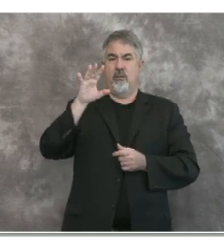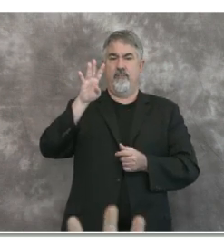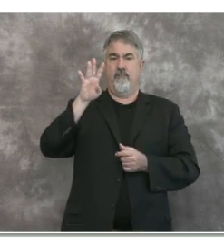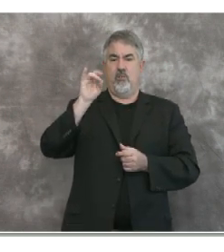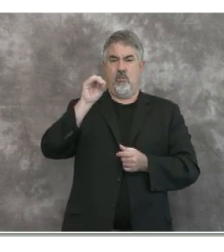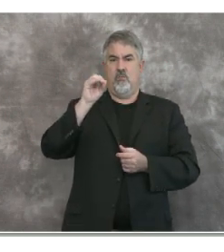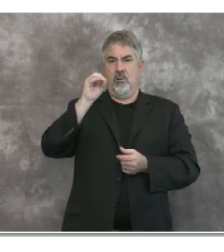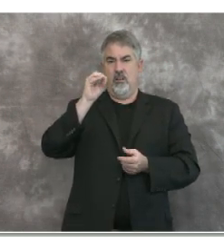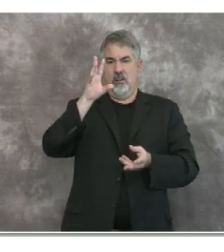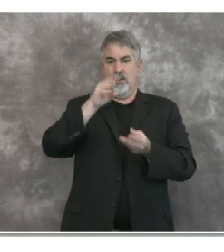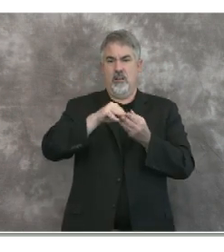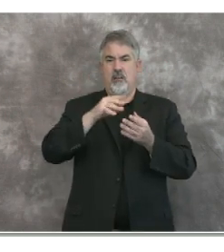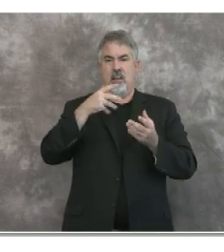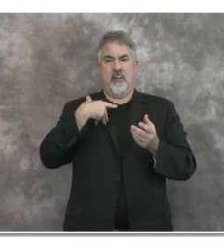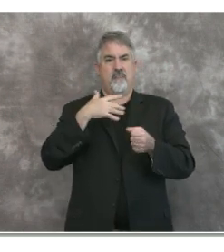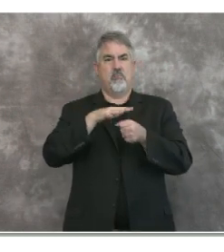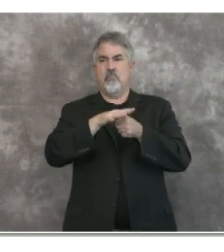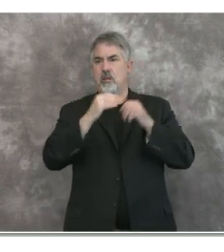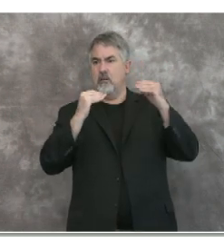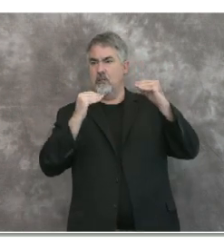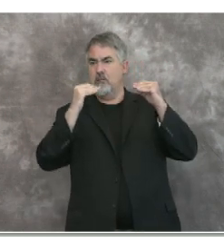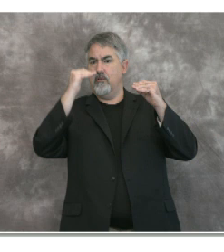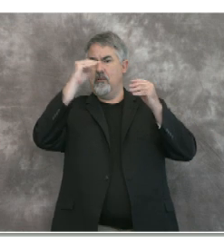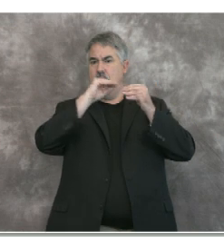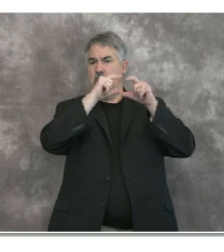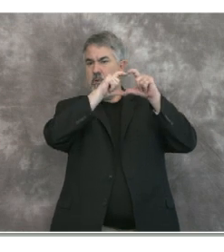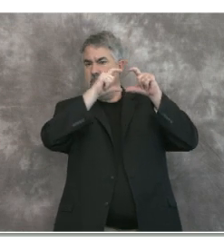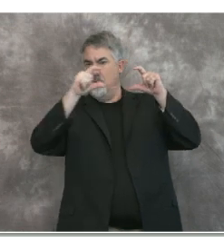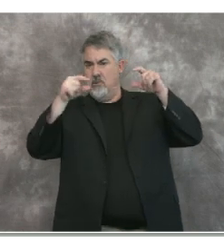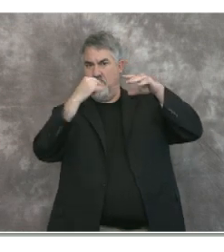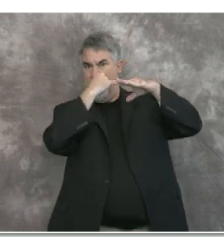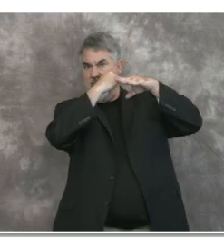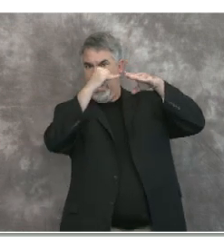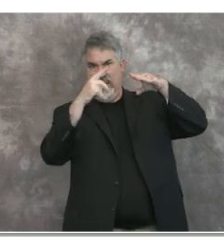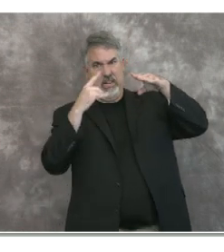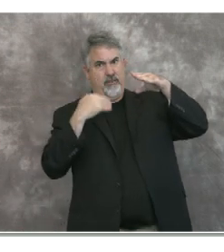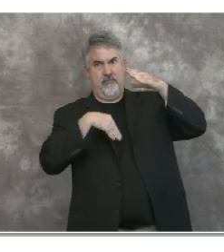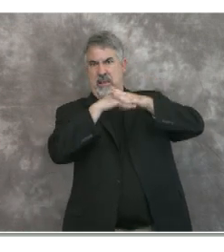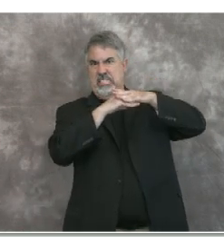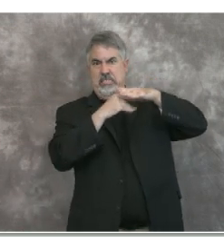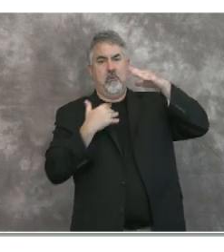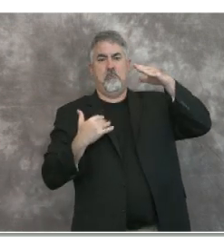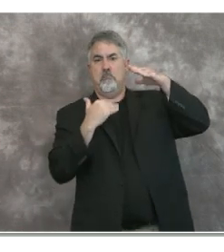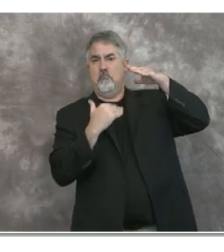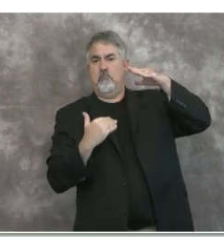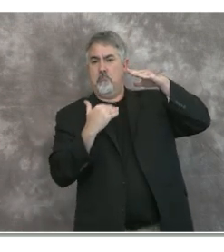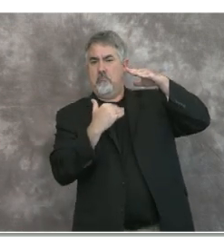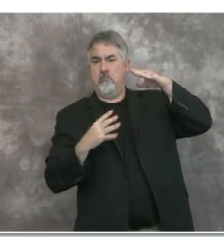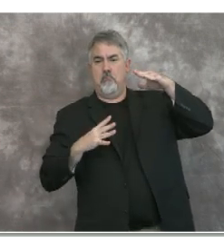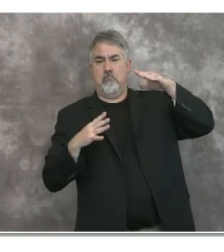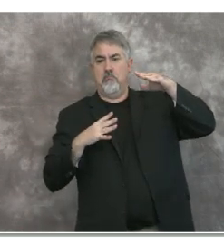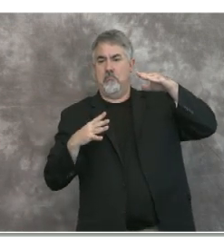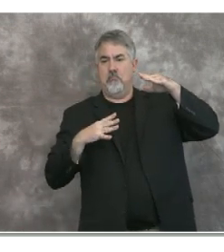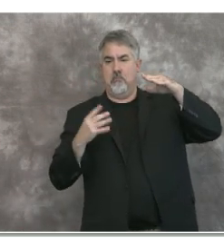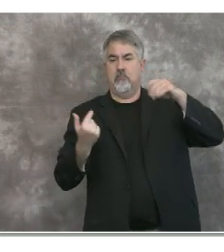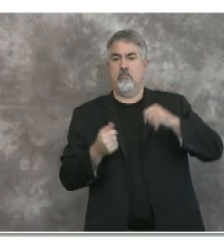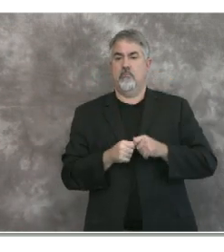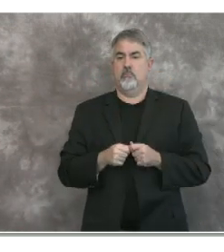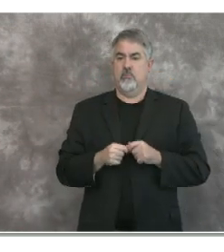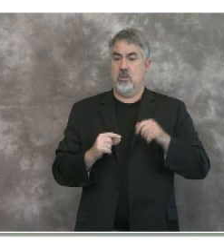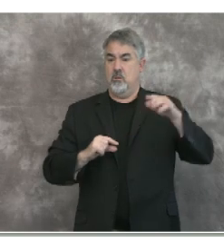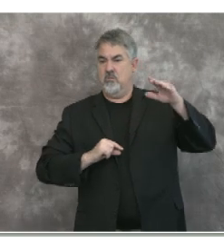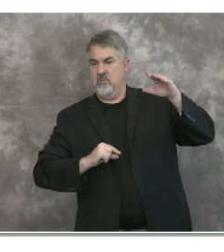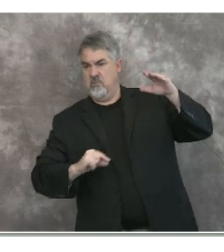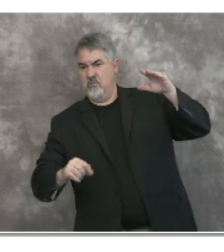3,840. Again, the orange representing the COVID, the turquoise color there representing non-COVID, and then you see